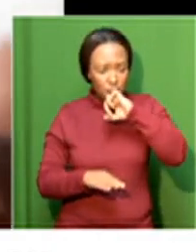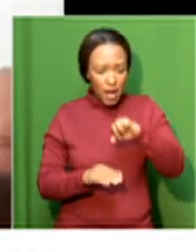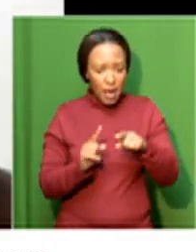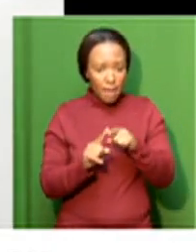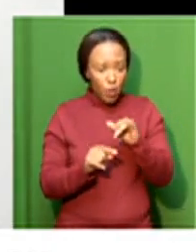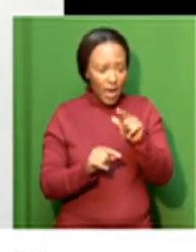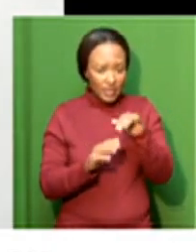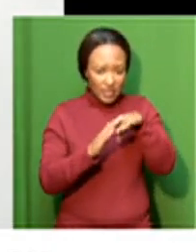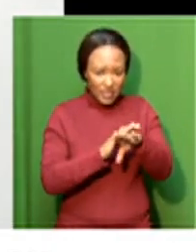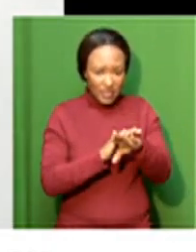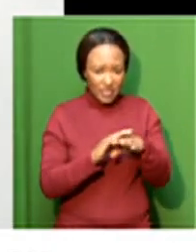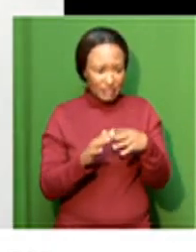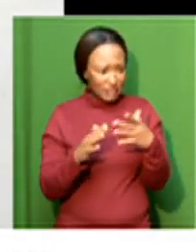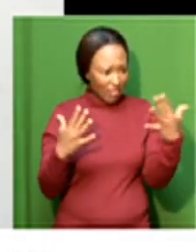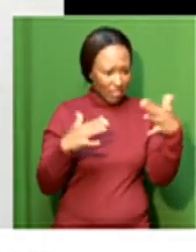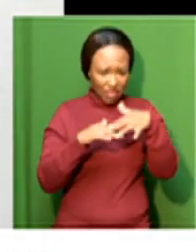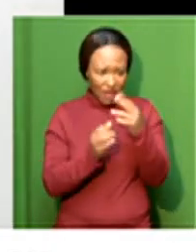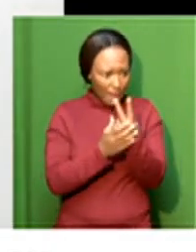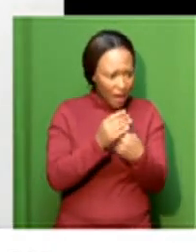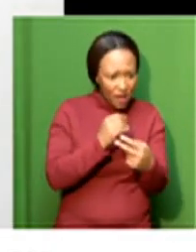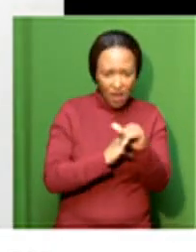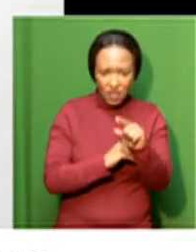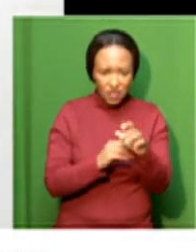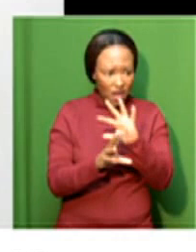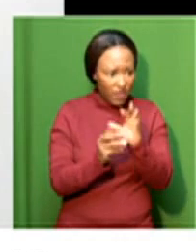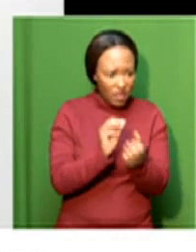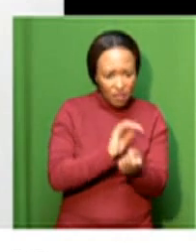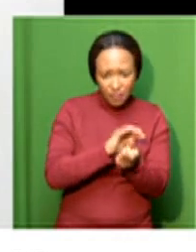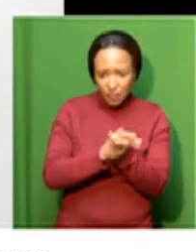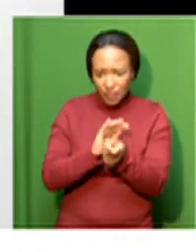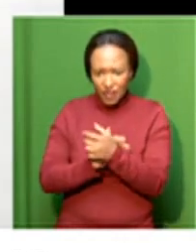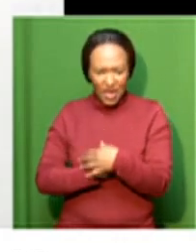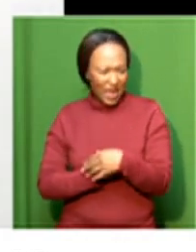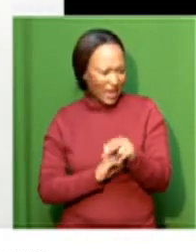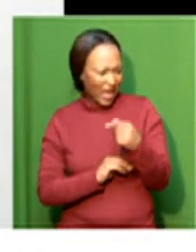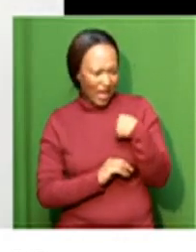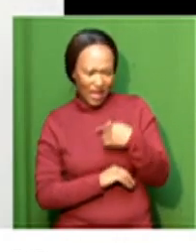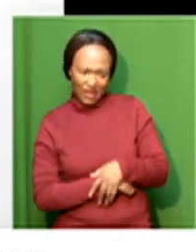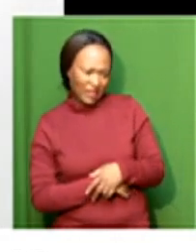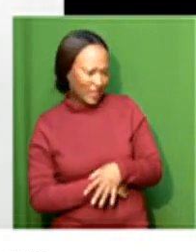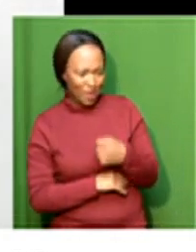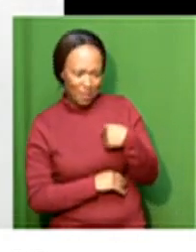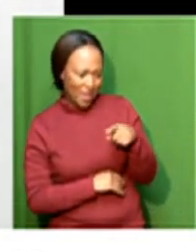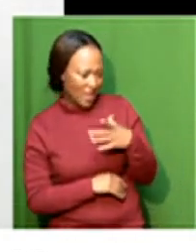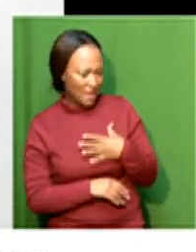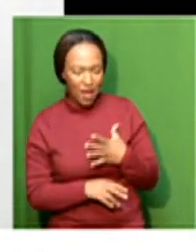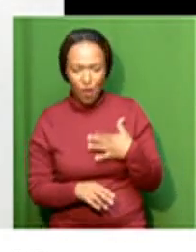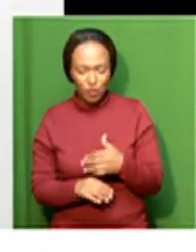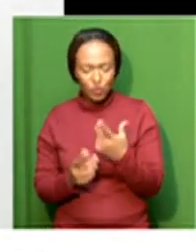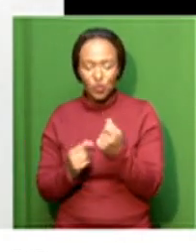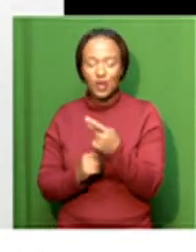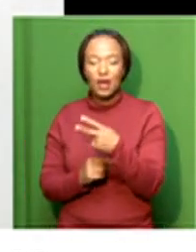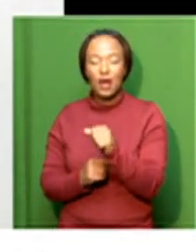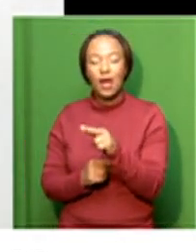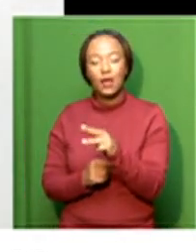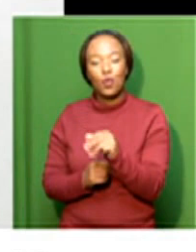into IT, the binaries and everything that happened there, it was like, nah, this is not me. I just wanted to do the hardware, and